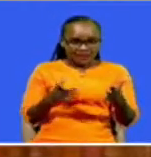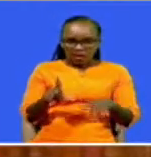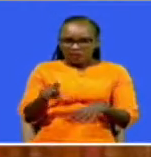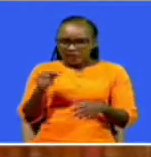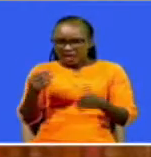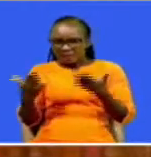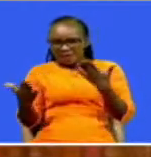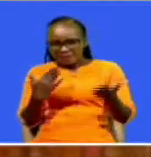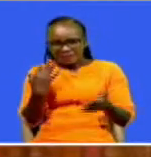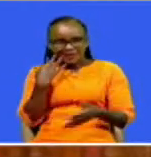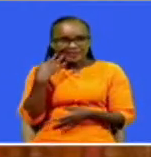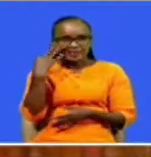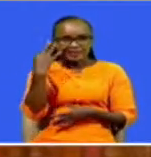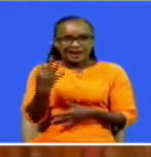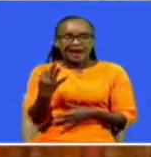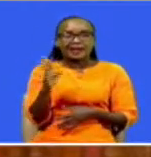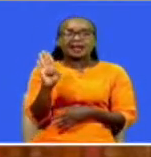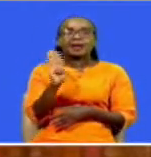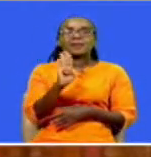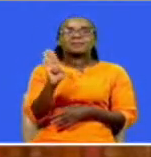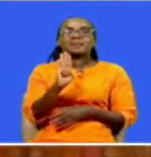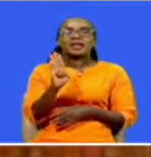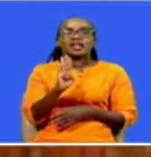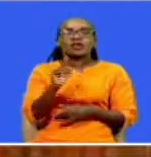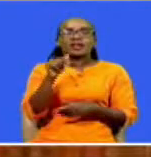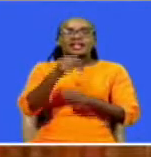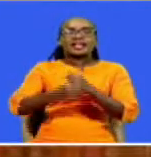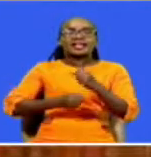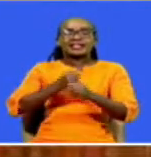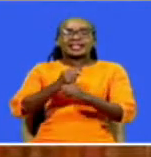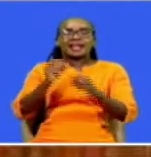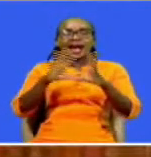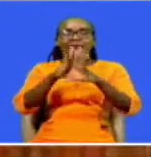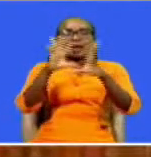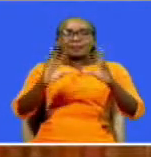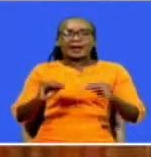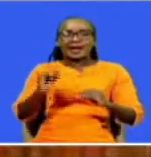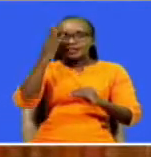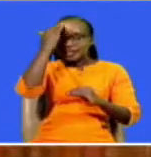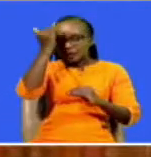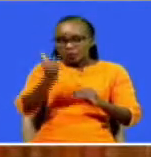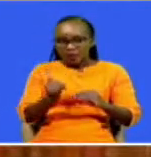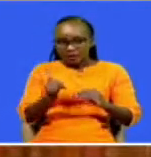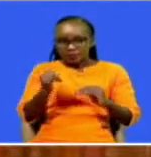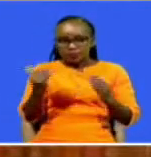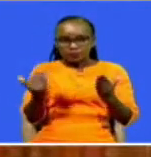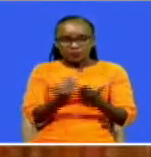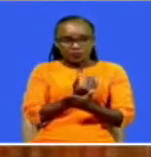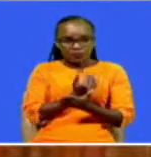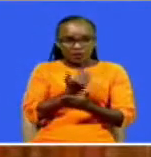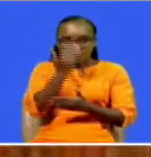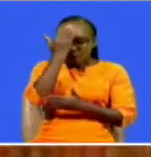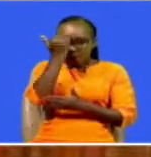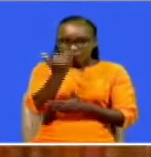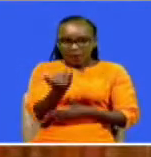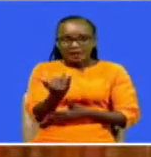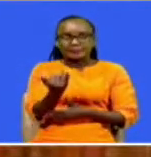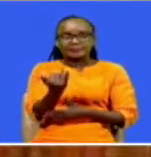least 300 billion shillings in this year's budget so that we can remove it,